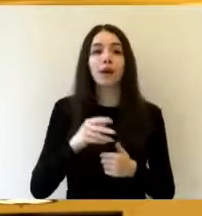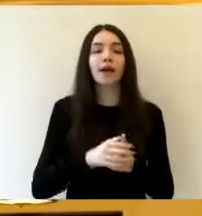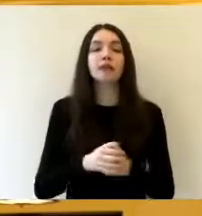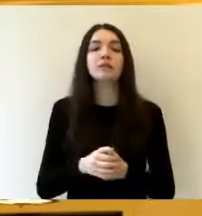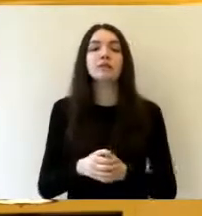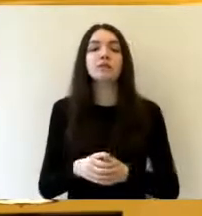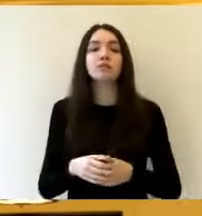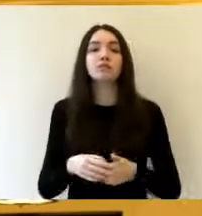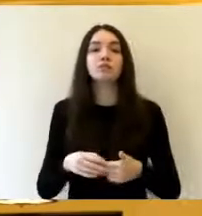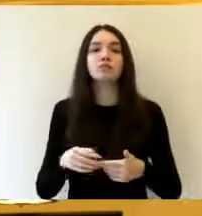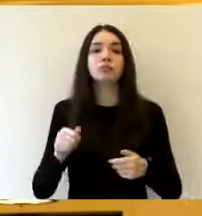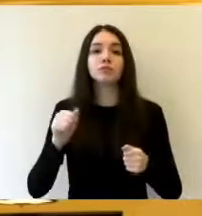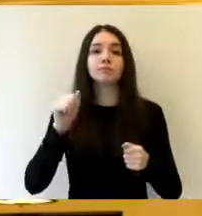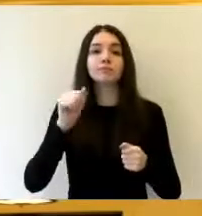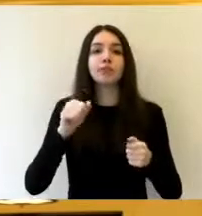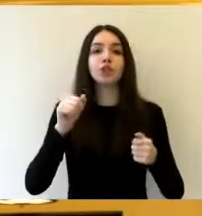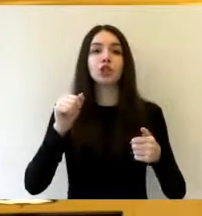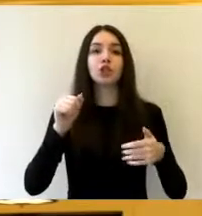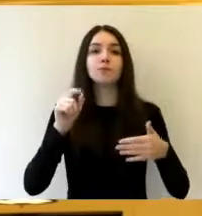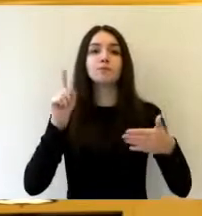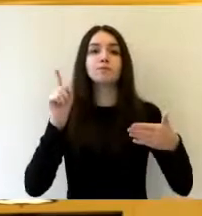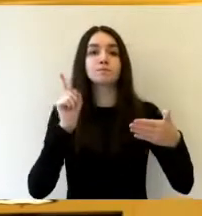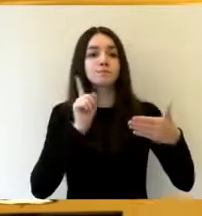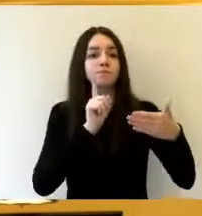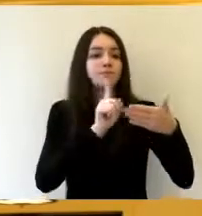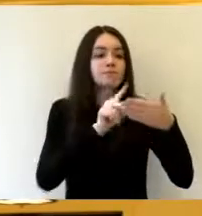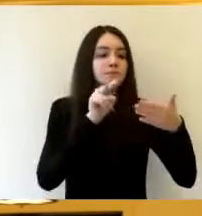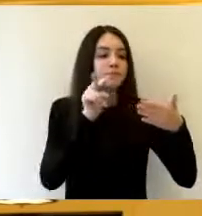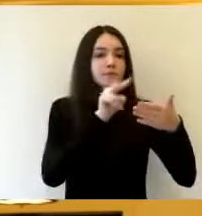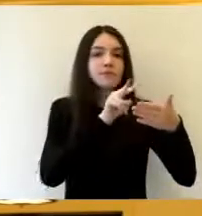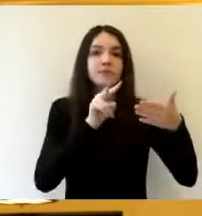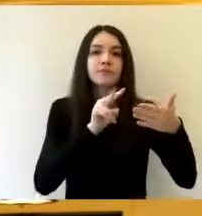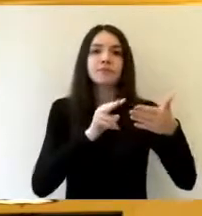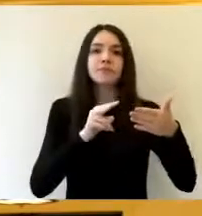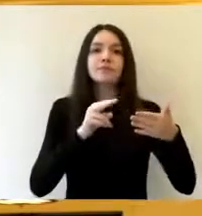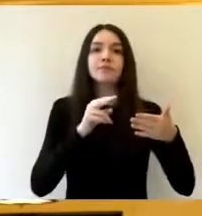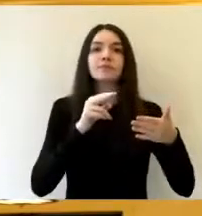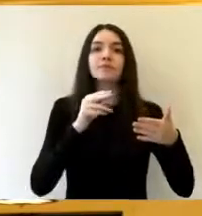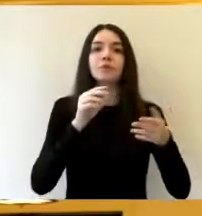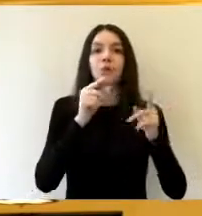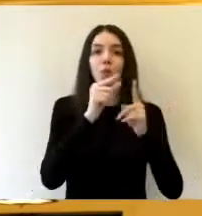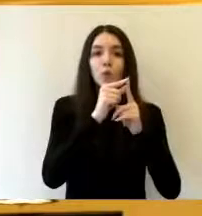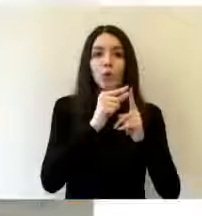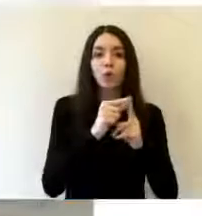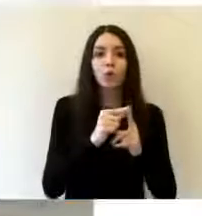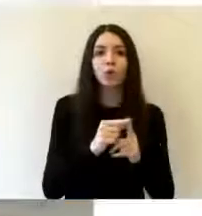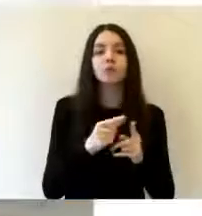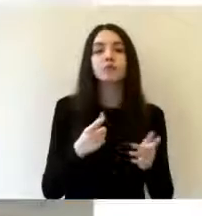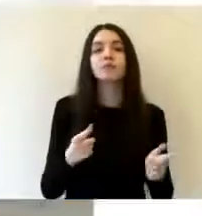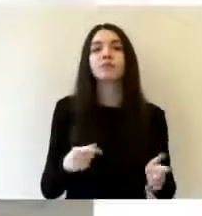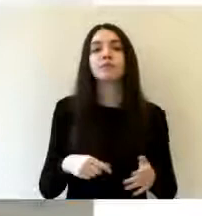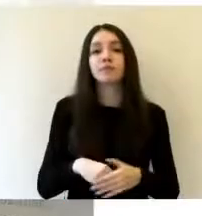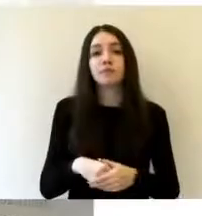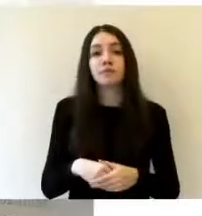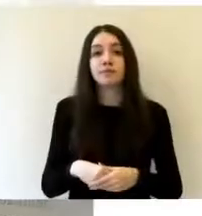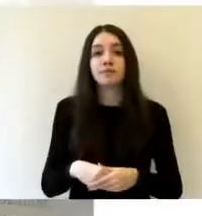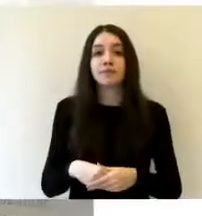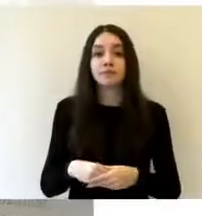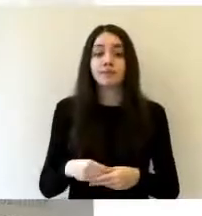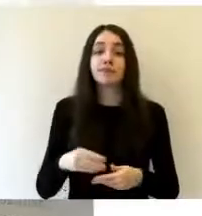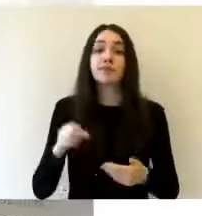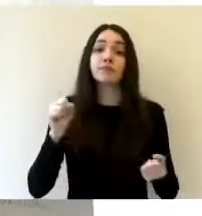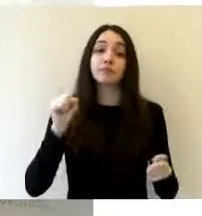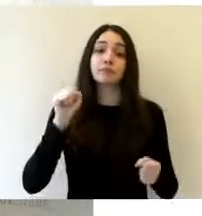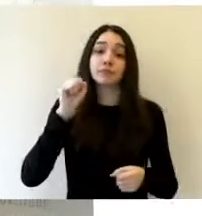that's the way you can take these things in. You know, say what you will about Dwight D. Eisenhower, he had some very prescient things to say about the growth of the industrial